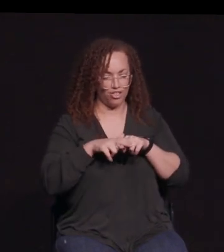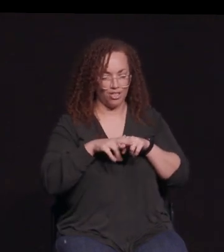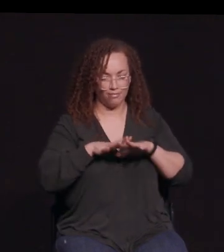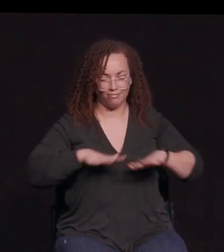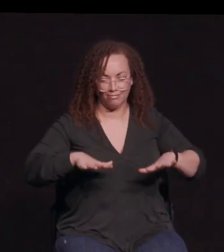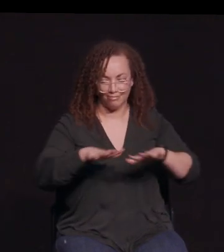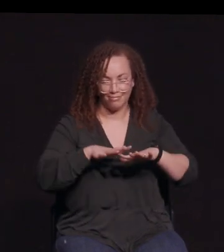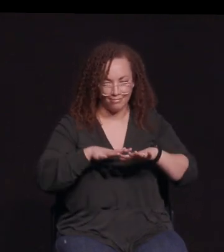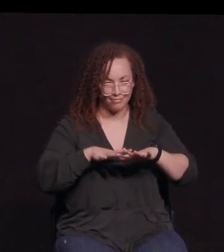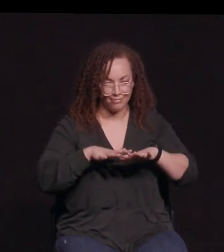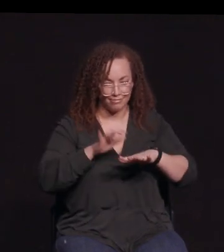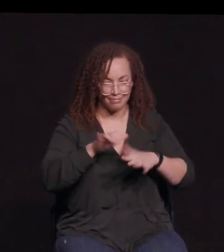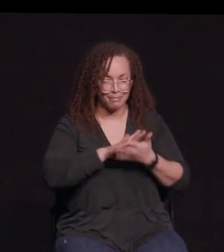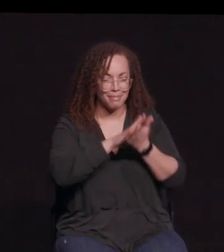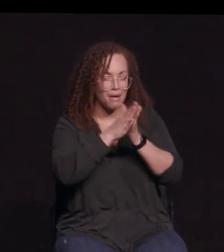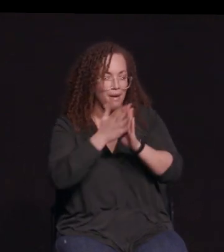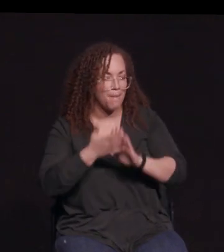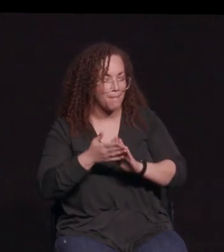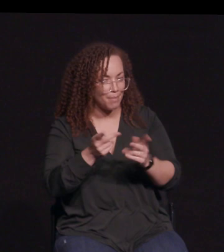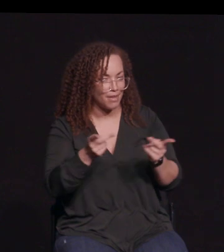memory.